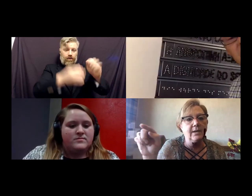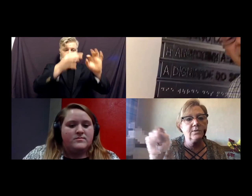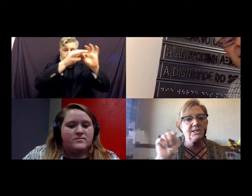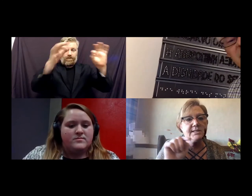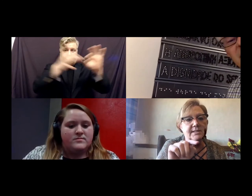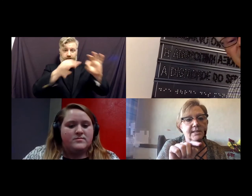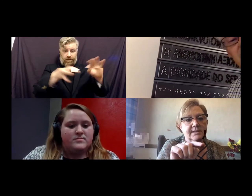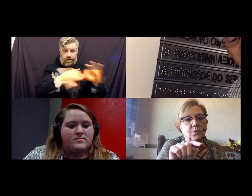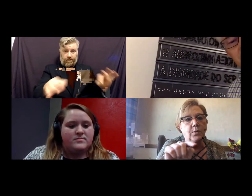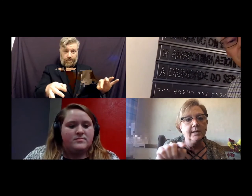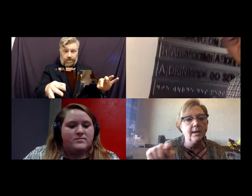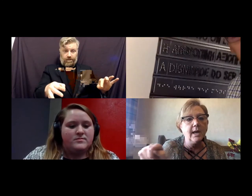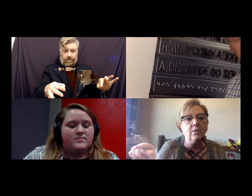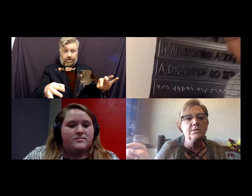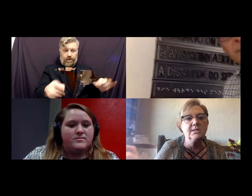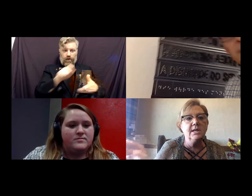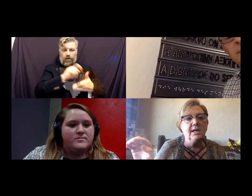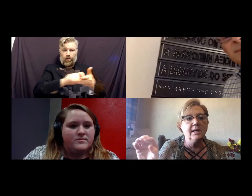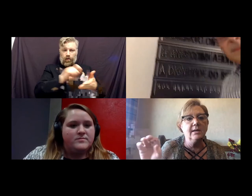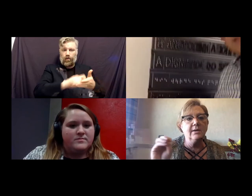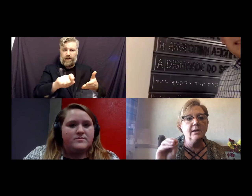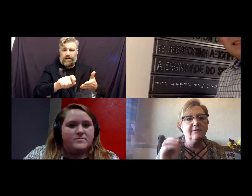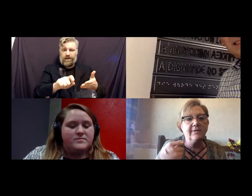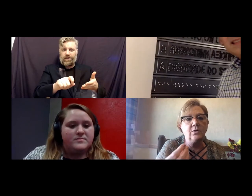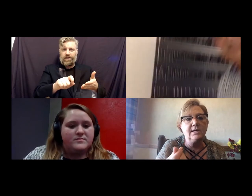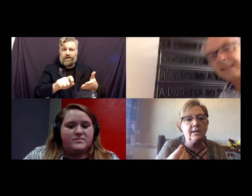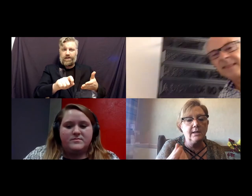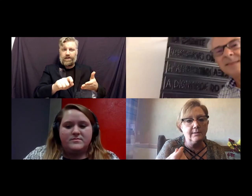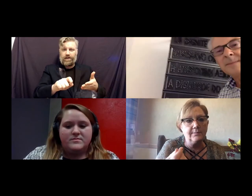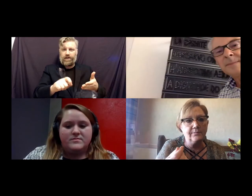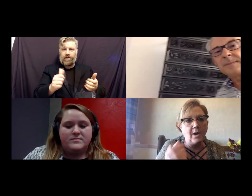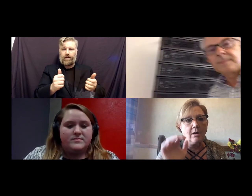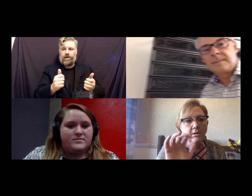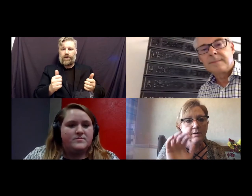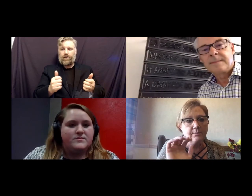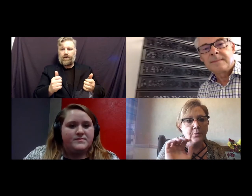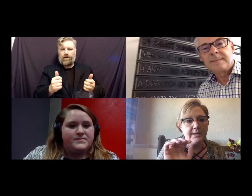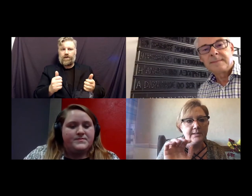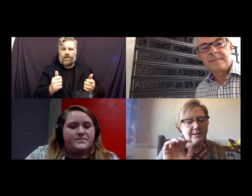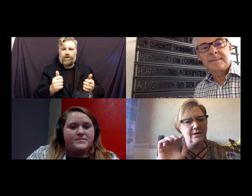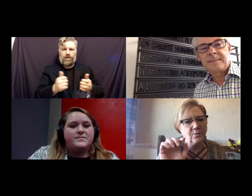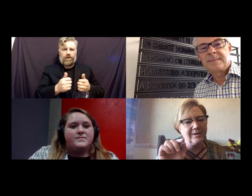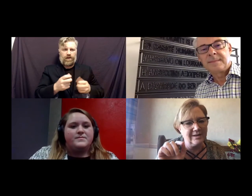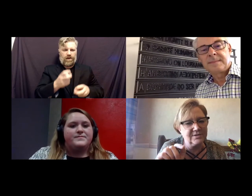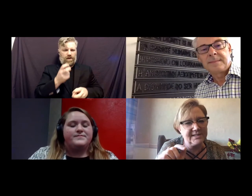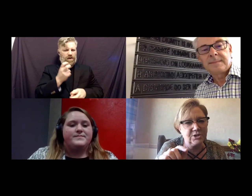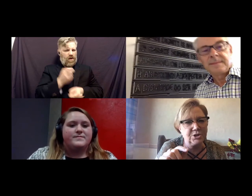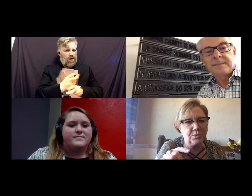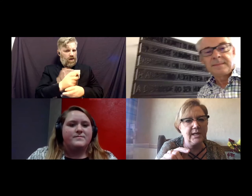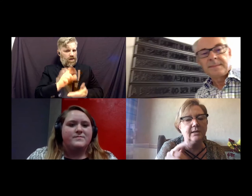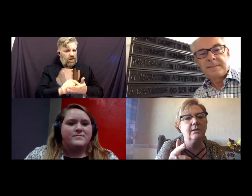European languages is written out in a very hard print, or what you